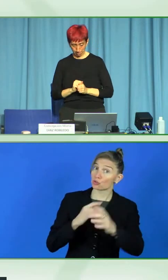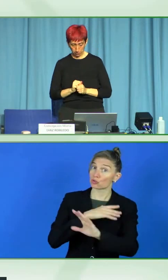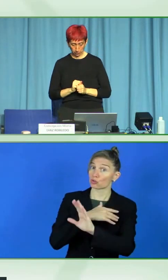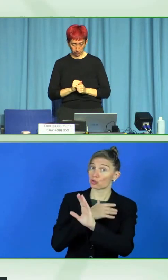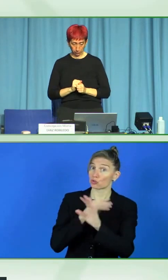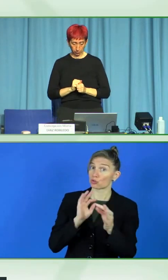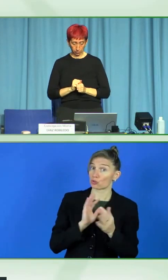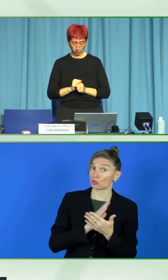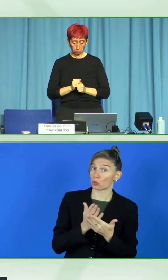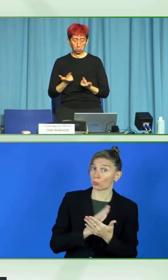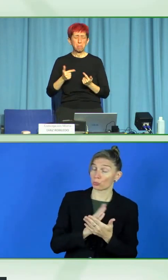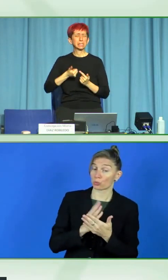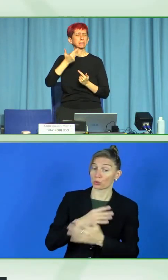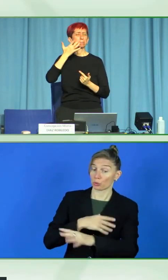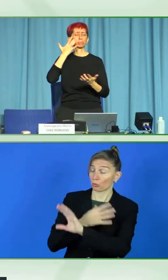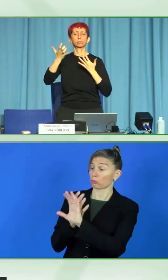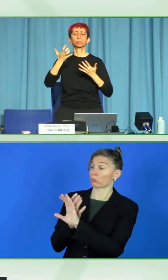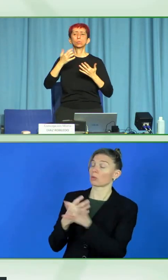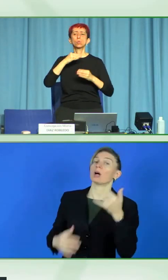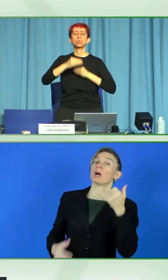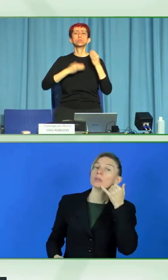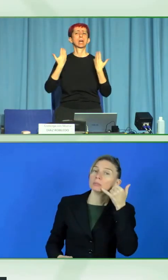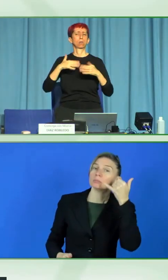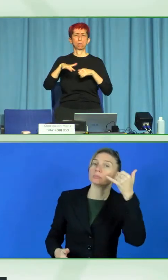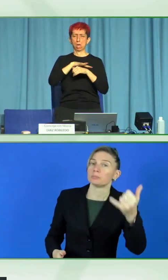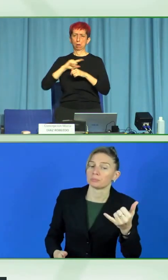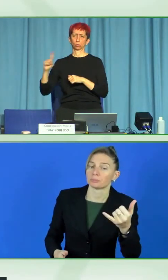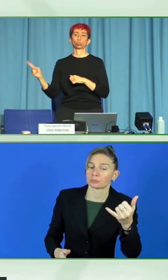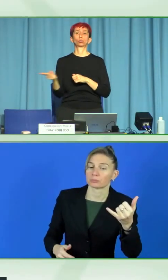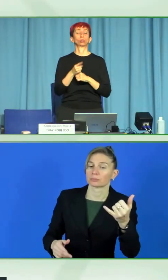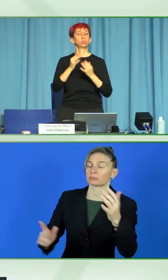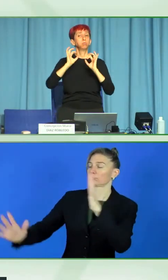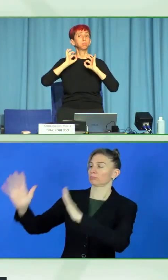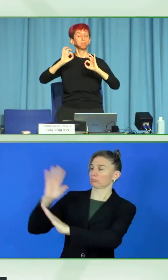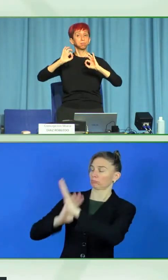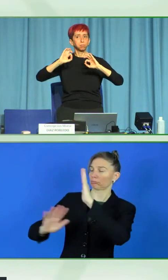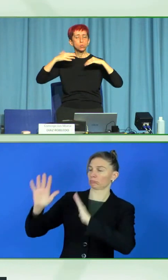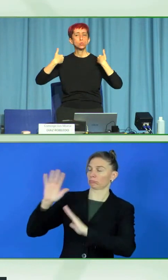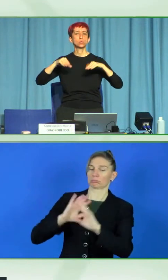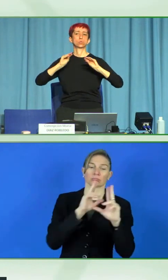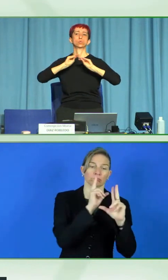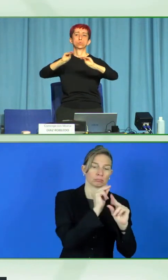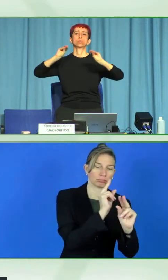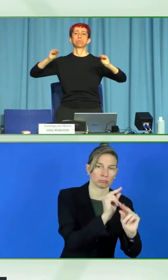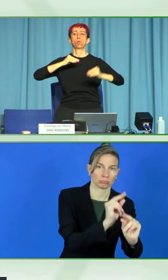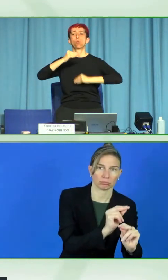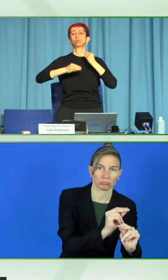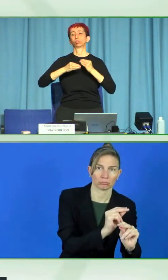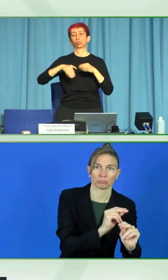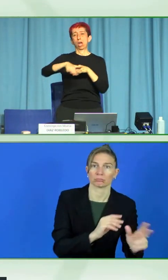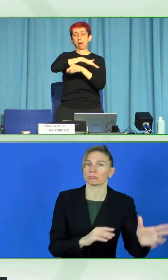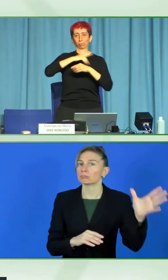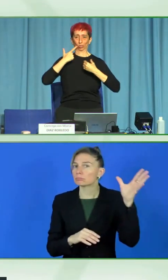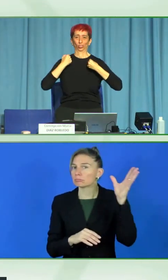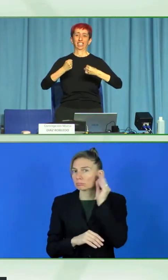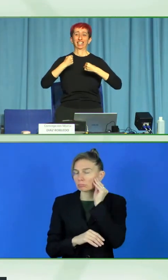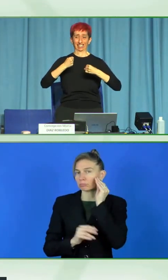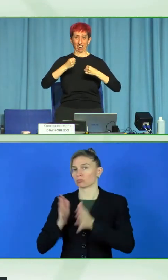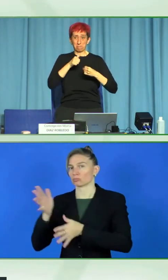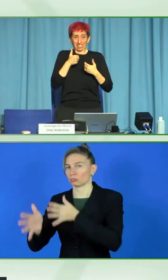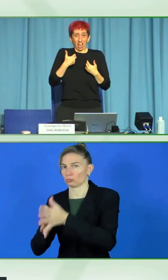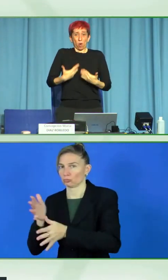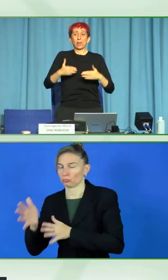makes the call and interprets it to a deaf, from the deaf person to the hearing person,